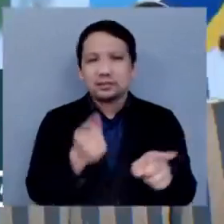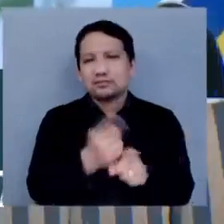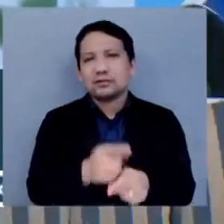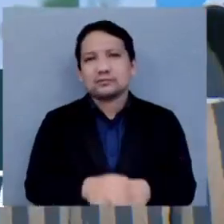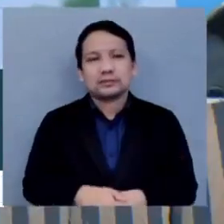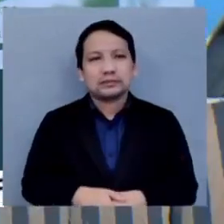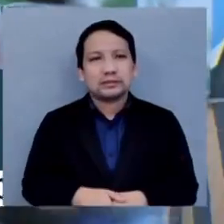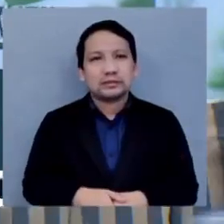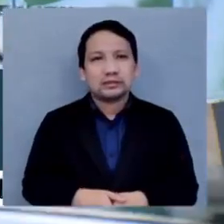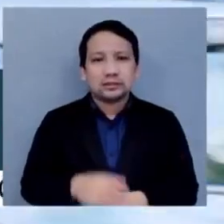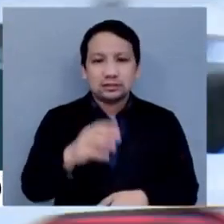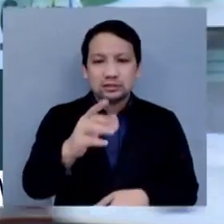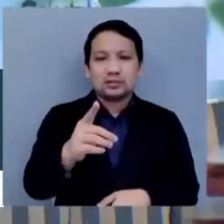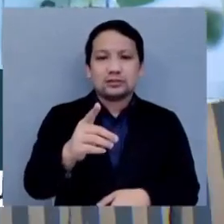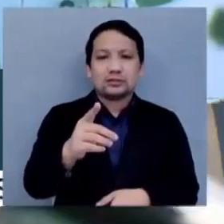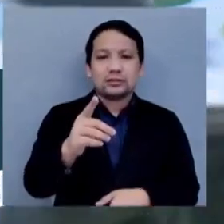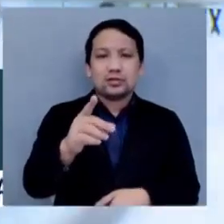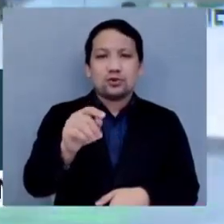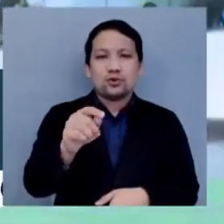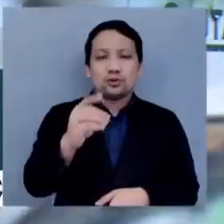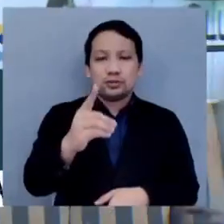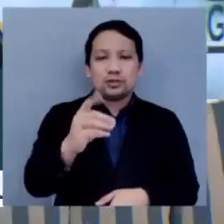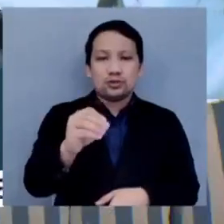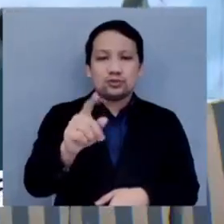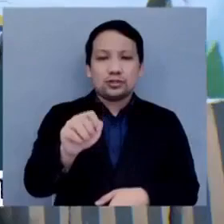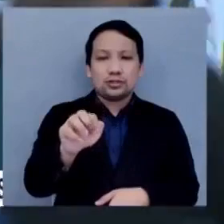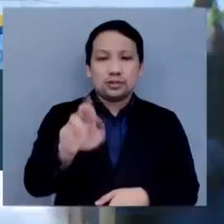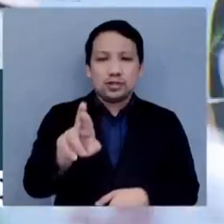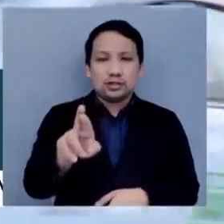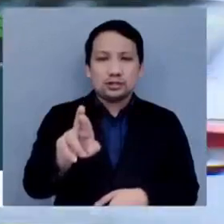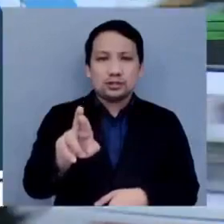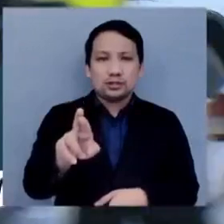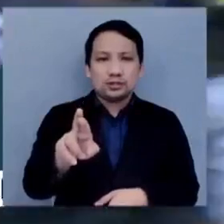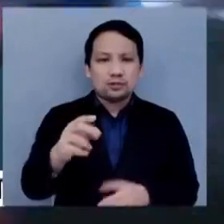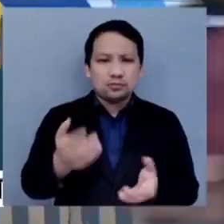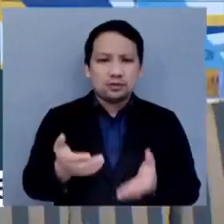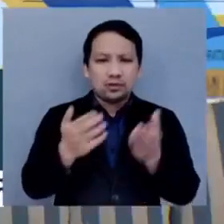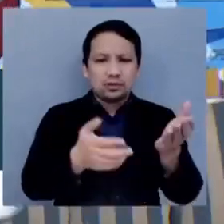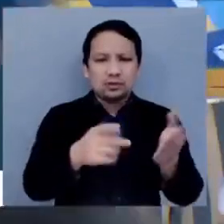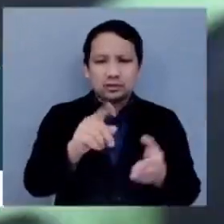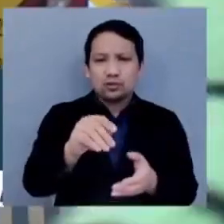Department of Transportation is already preparing the terms of reference.